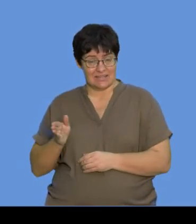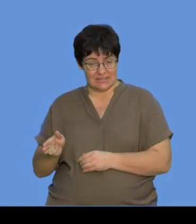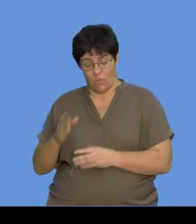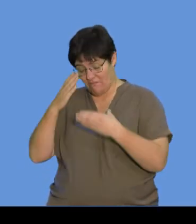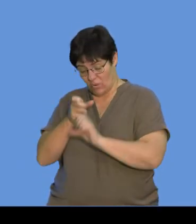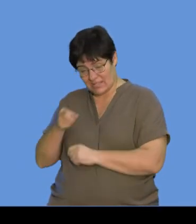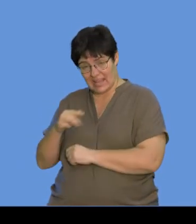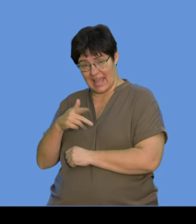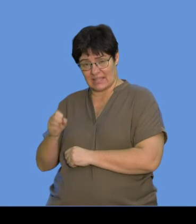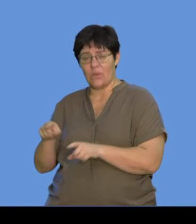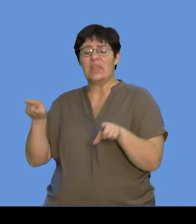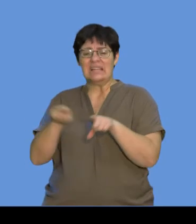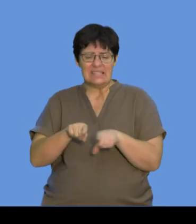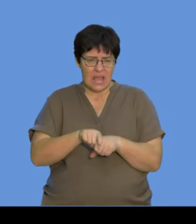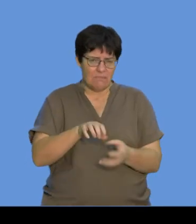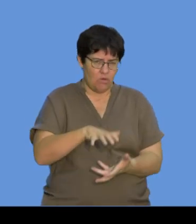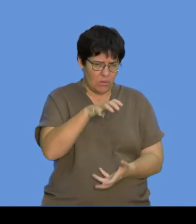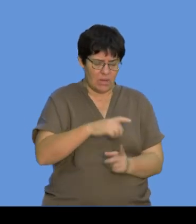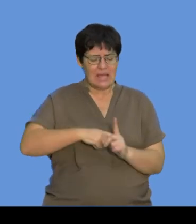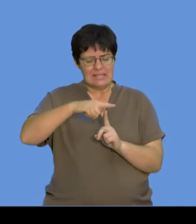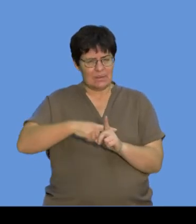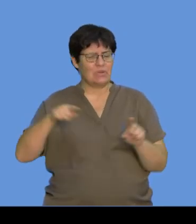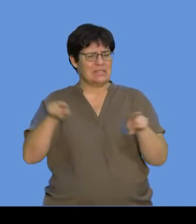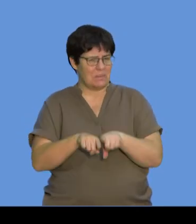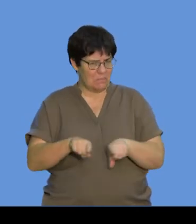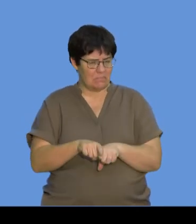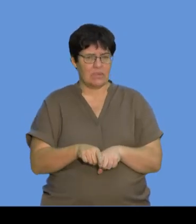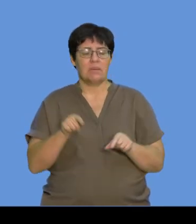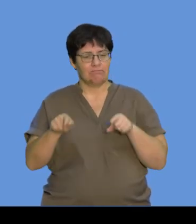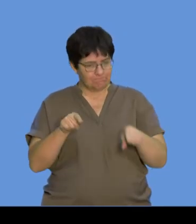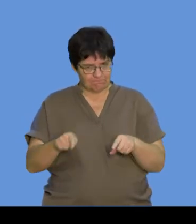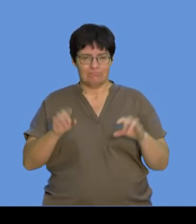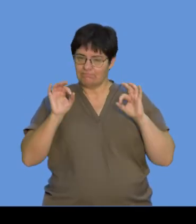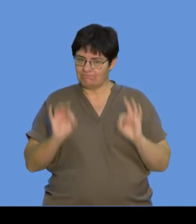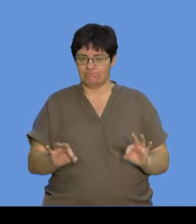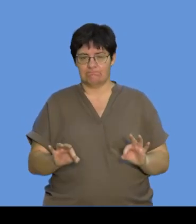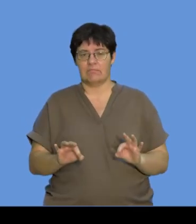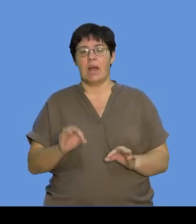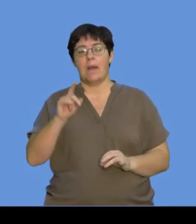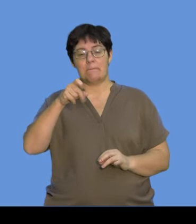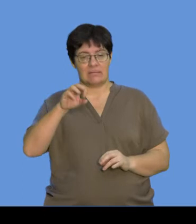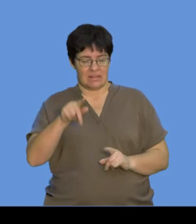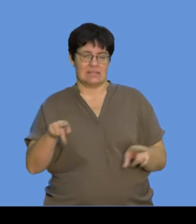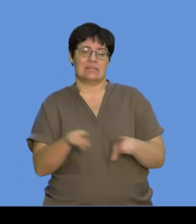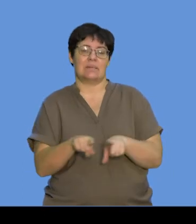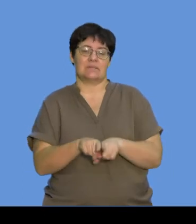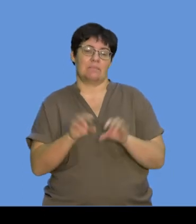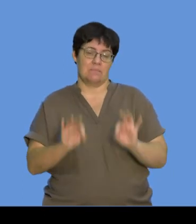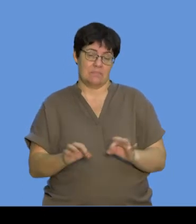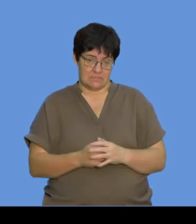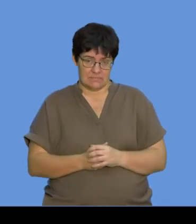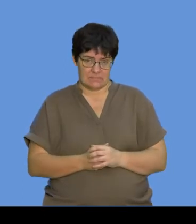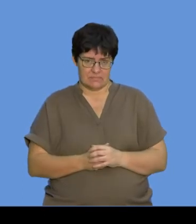volume at the same temperature and pressure will contain exactly the same number of particles. So what are we saying here?